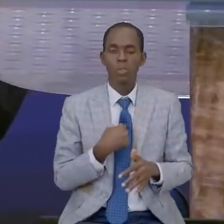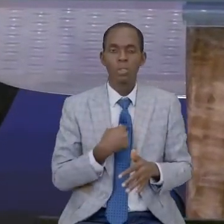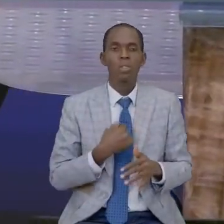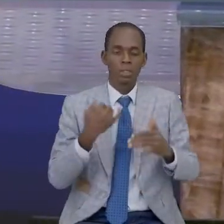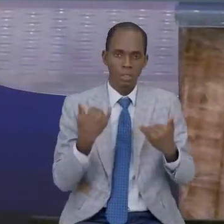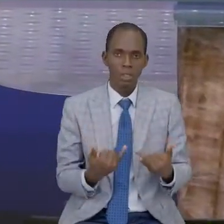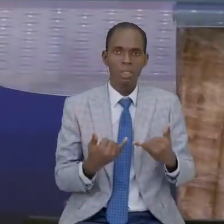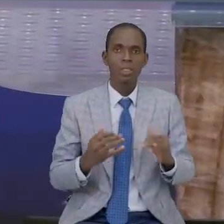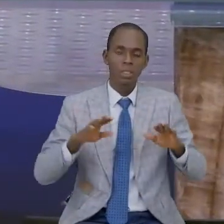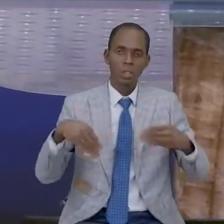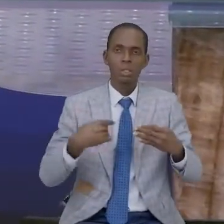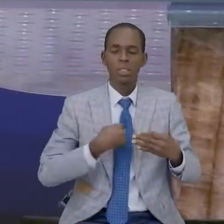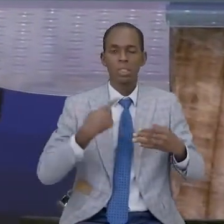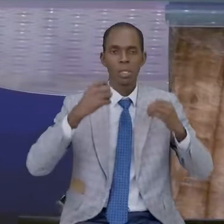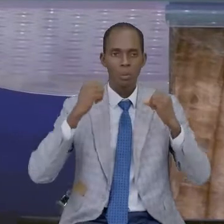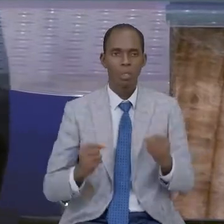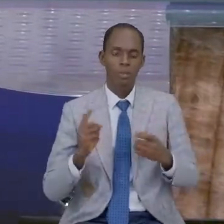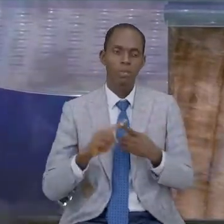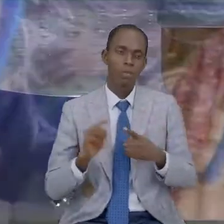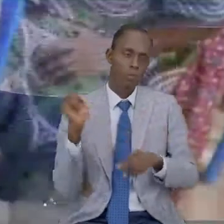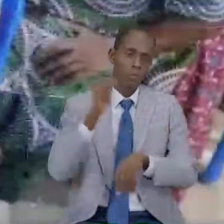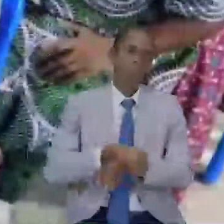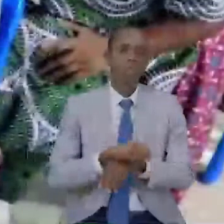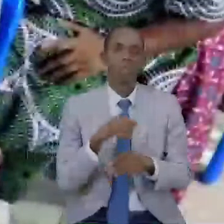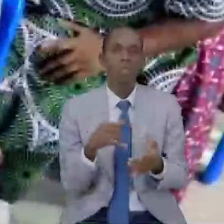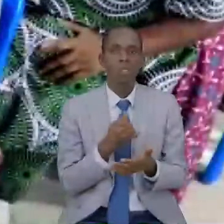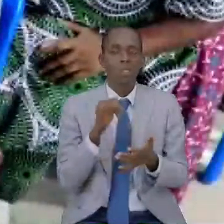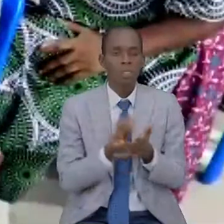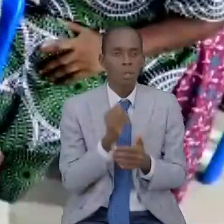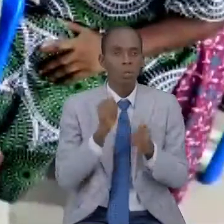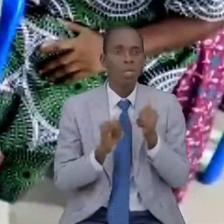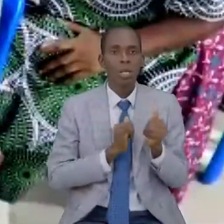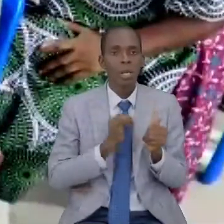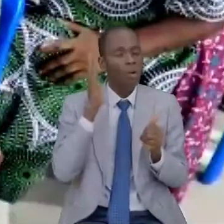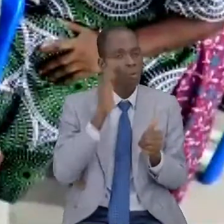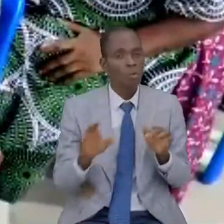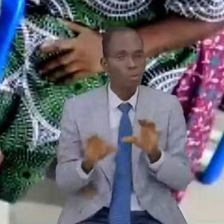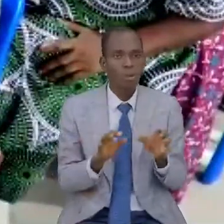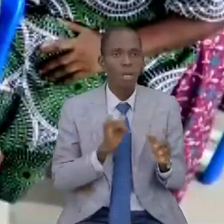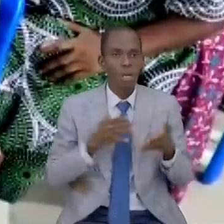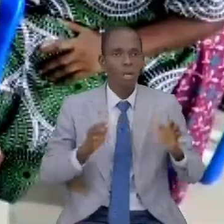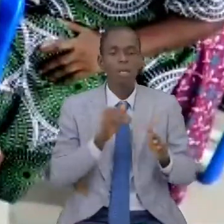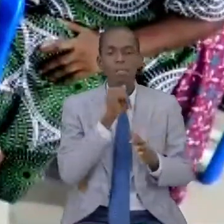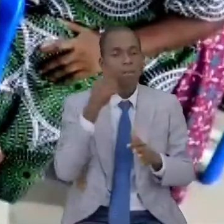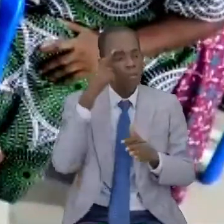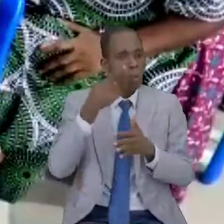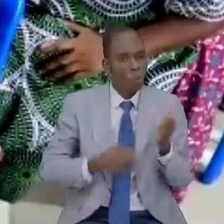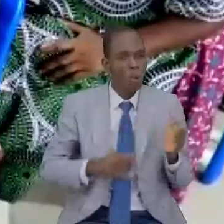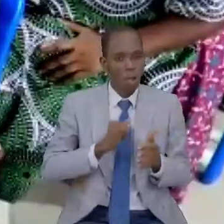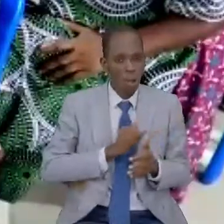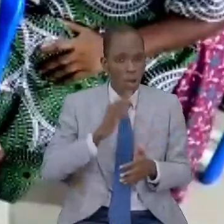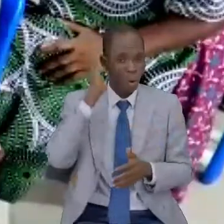the power to live an overcoming life. So that which I do, I allow not. For what I